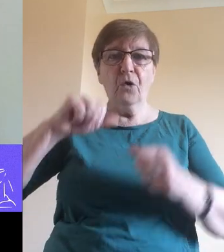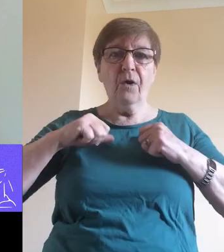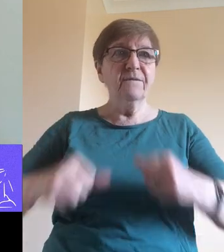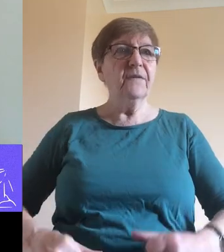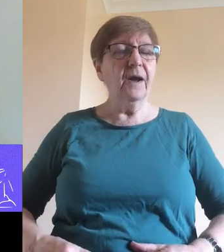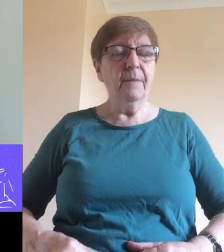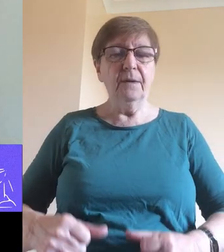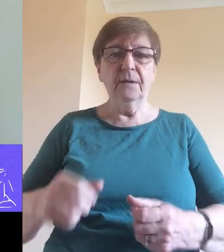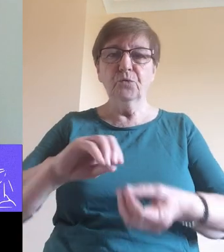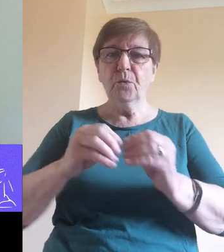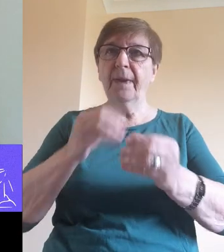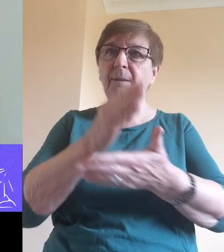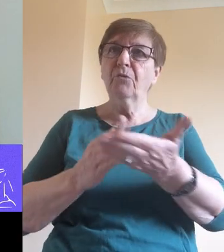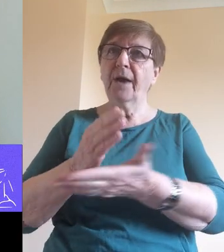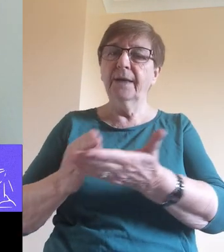eater.